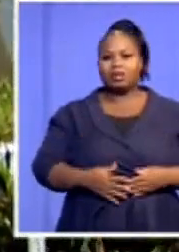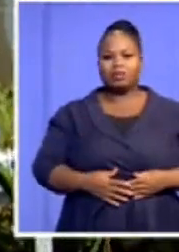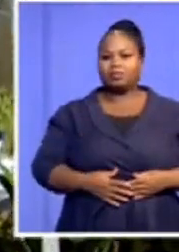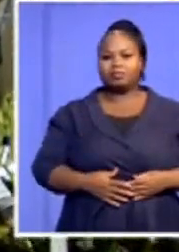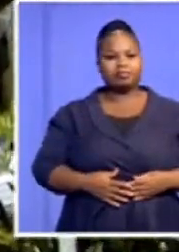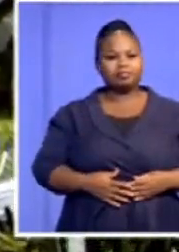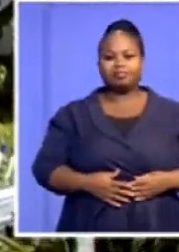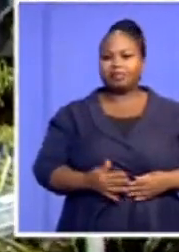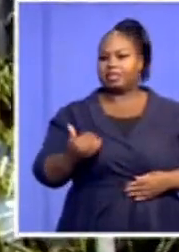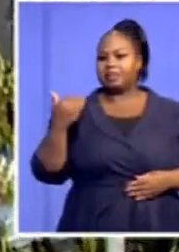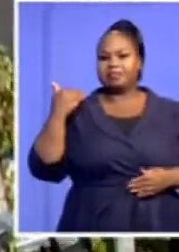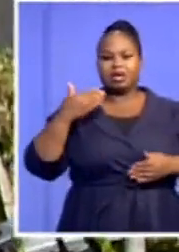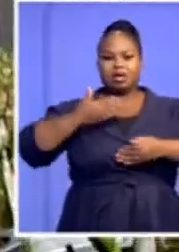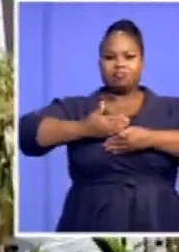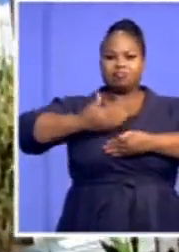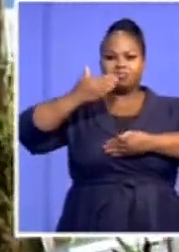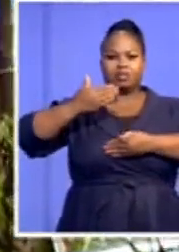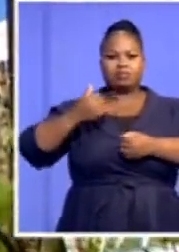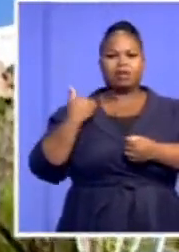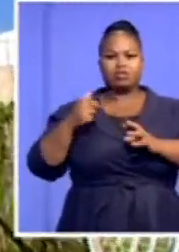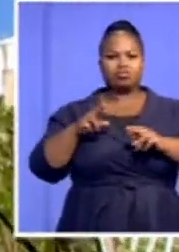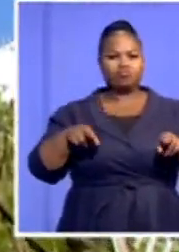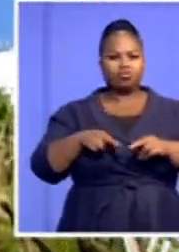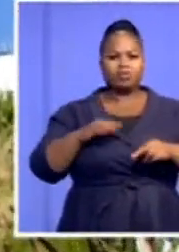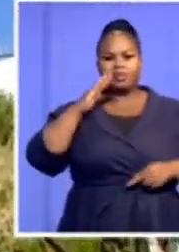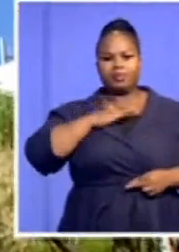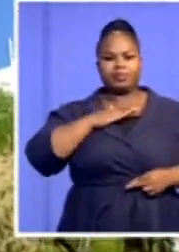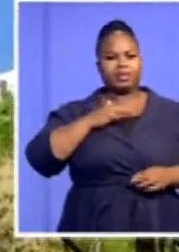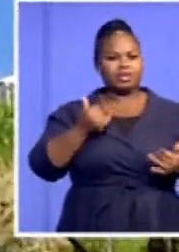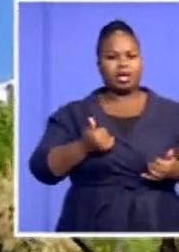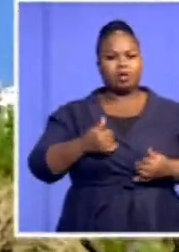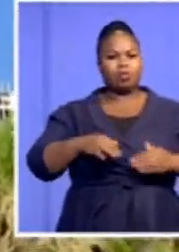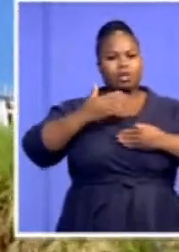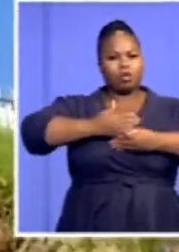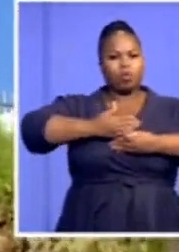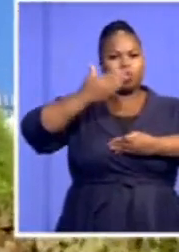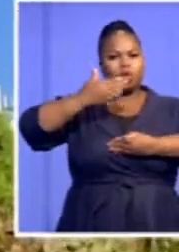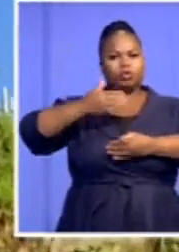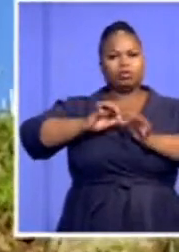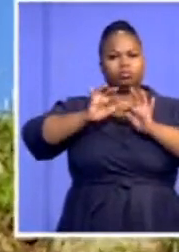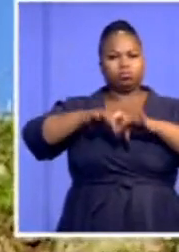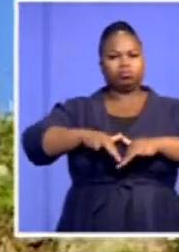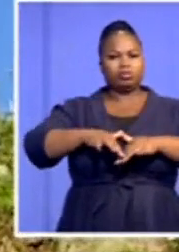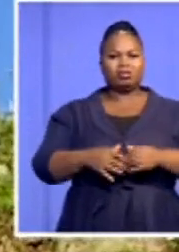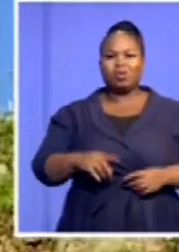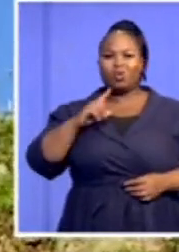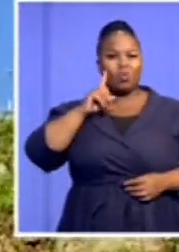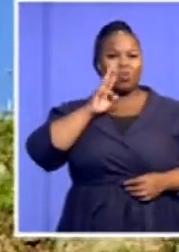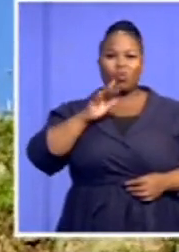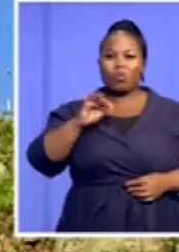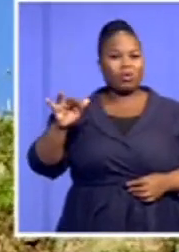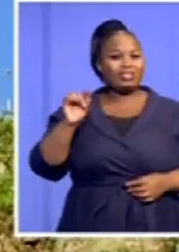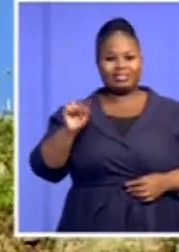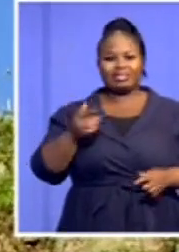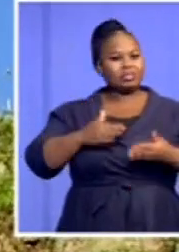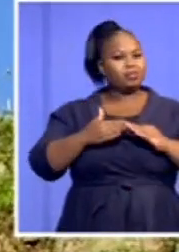back rooms, without back boundary walls. There is no water in this community because